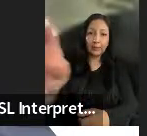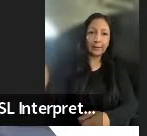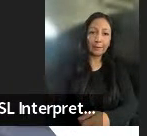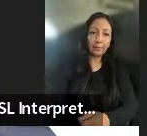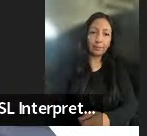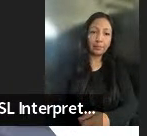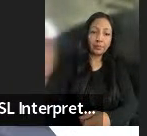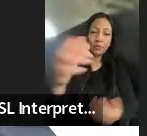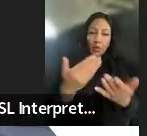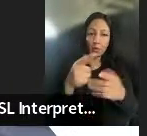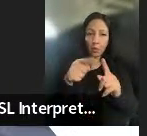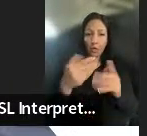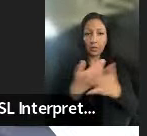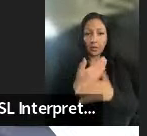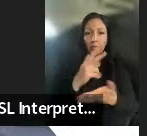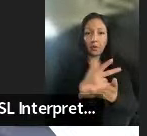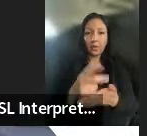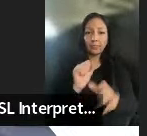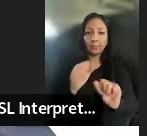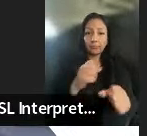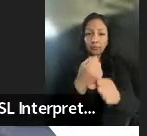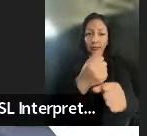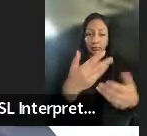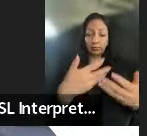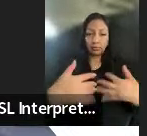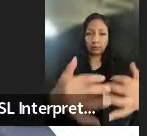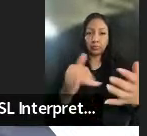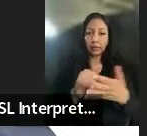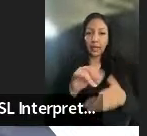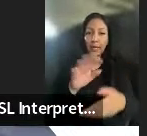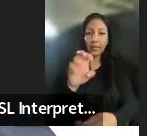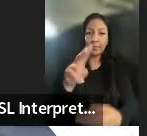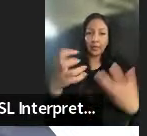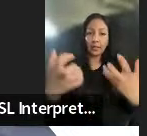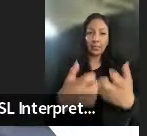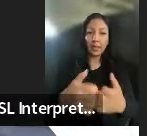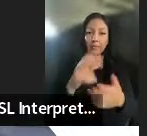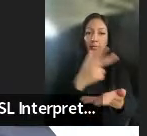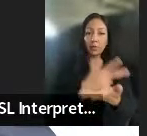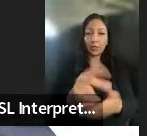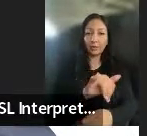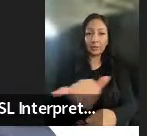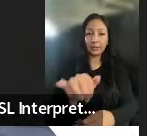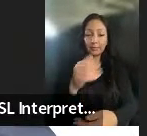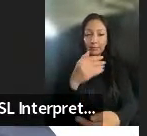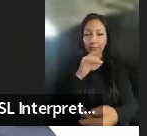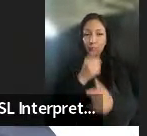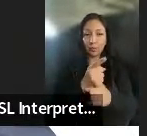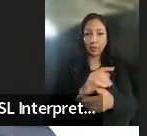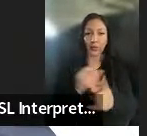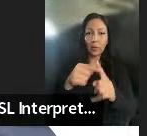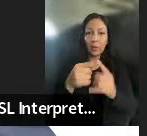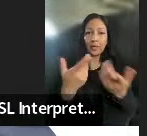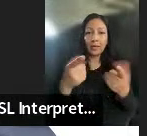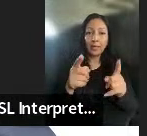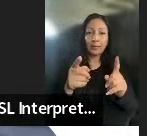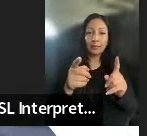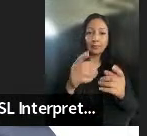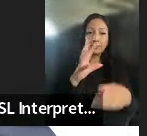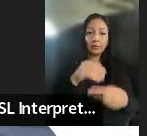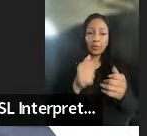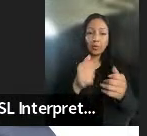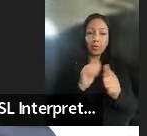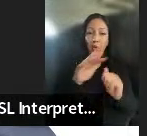When new parking is created, that should be EV compatible parking as well. Absolutely. When it comes to all of the distributed